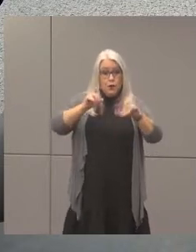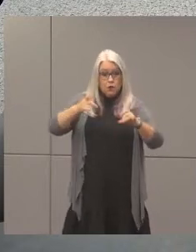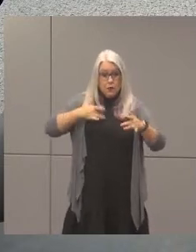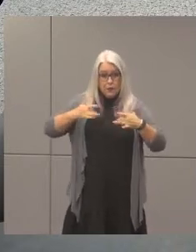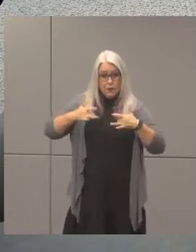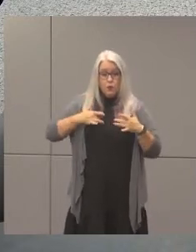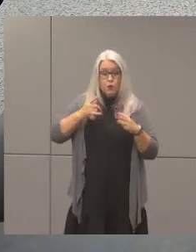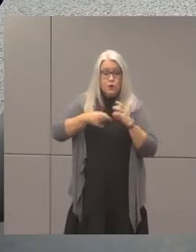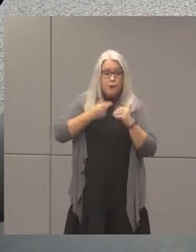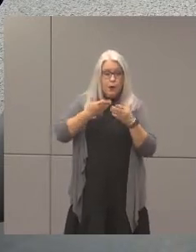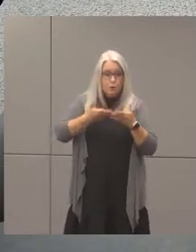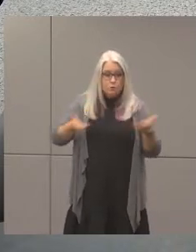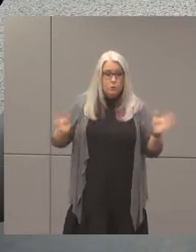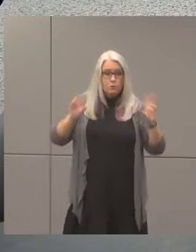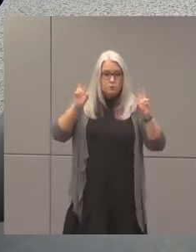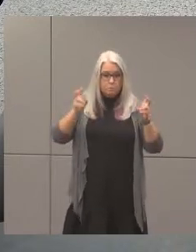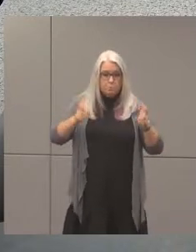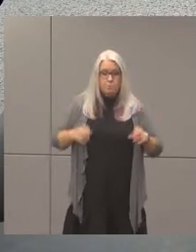about that.